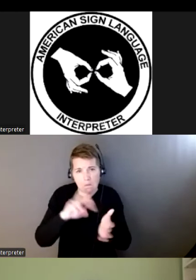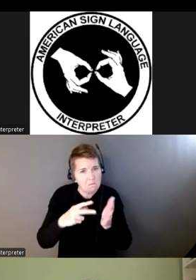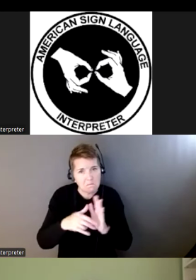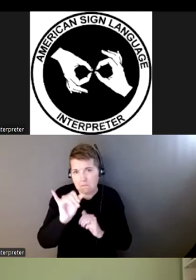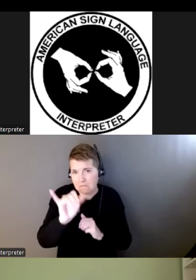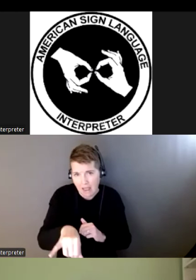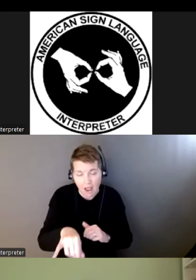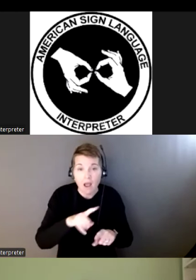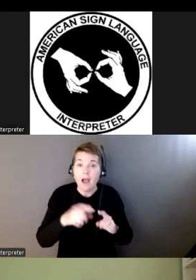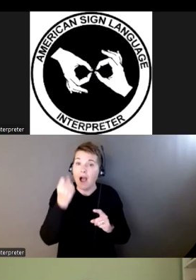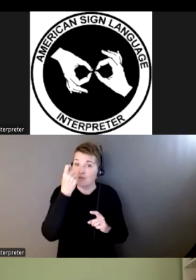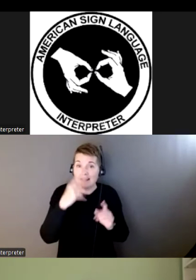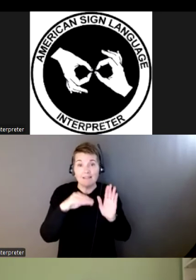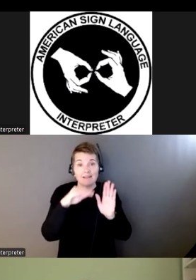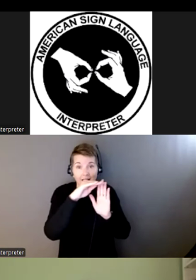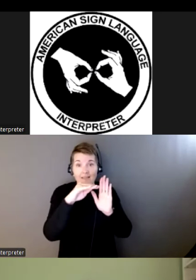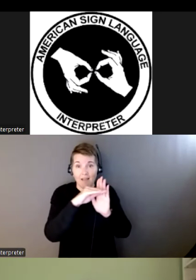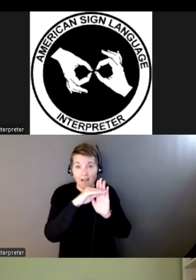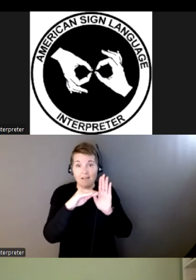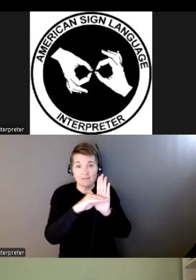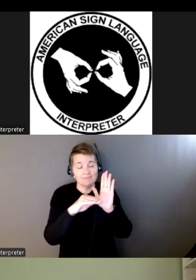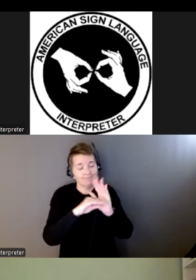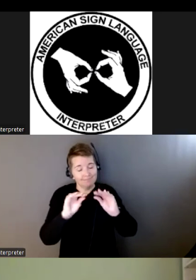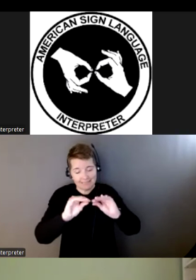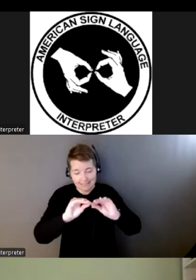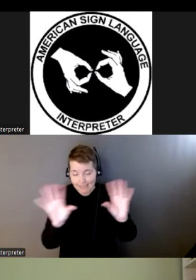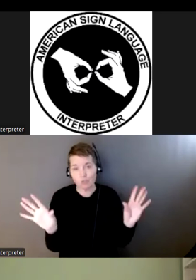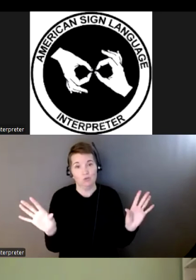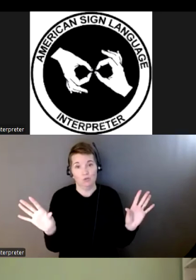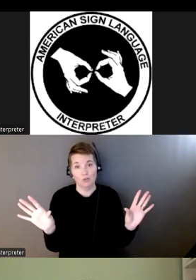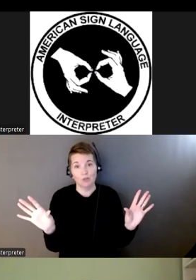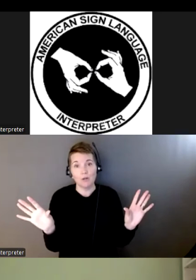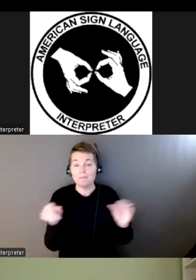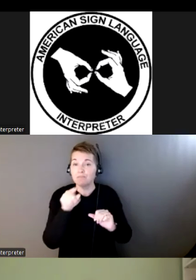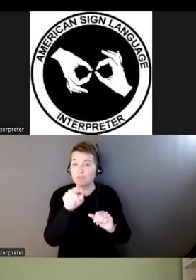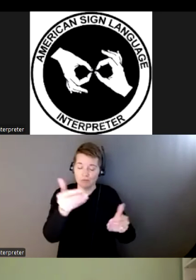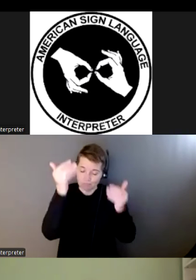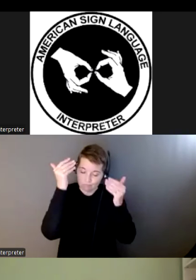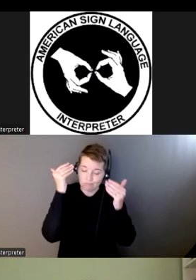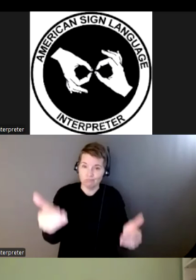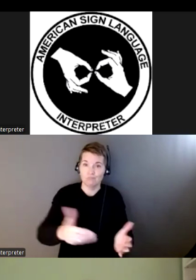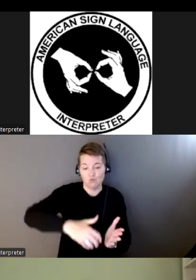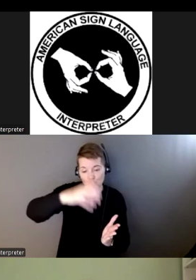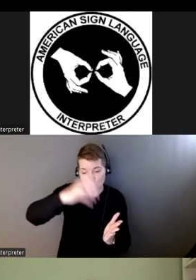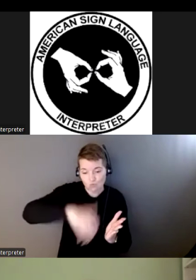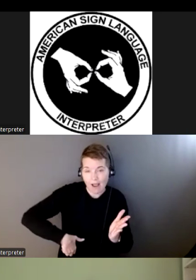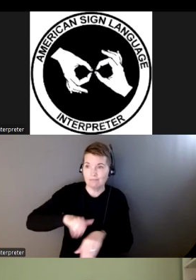guidelines, everything is clear to you. You absolutely can just go ahead and draft your application and submit